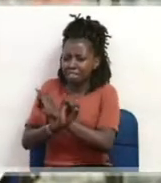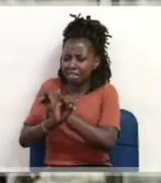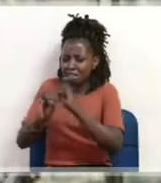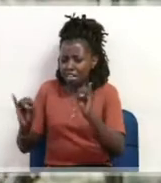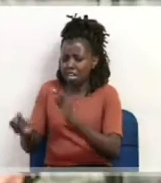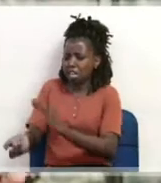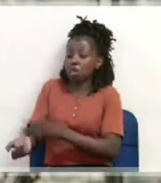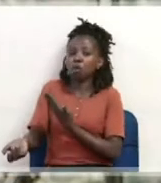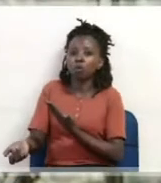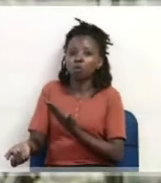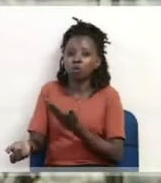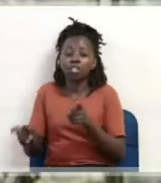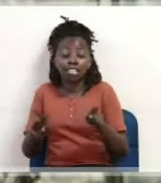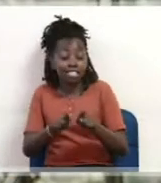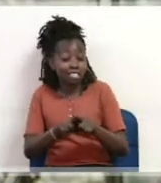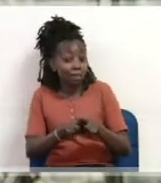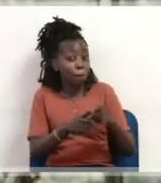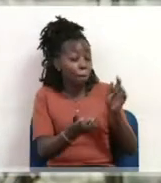a pure Jew.